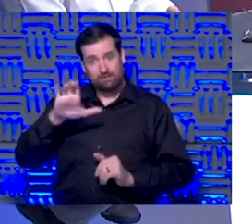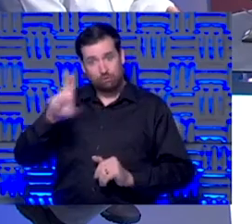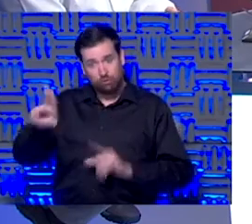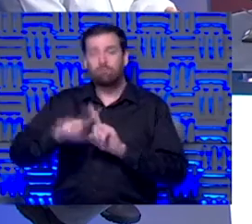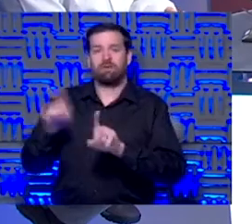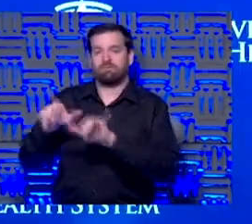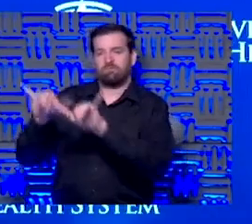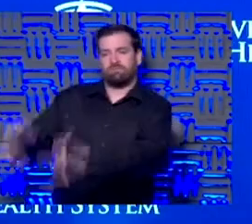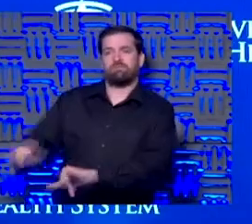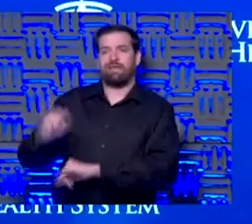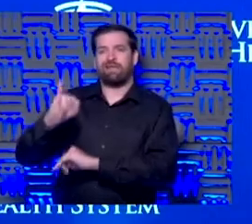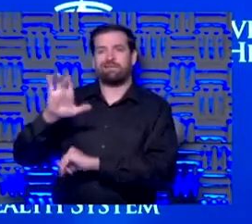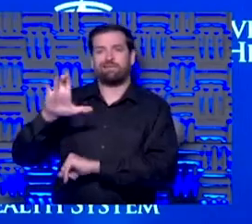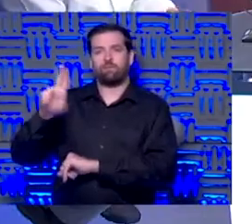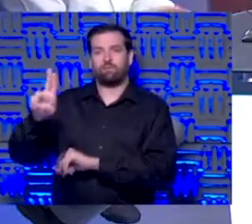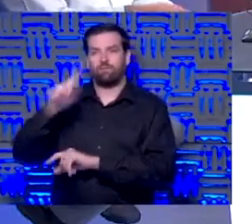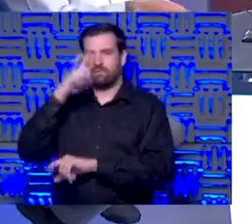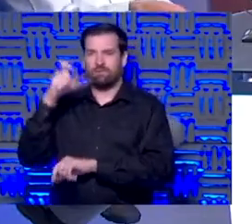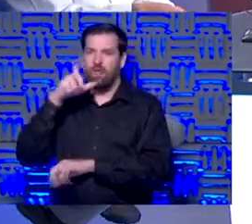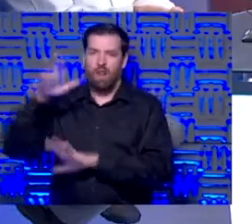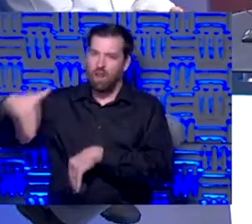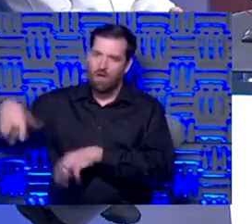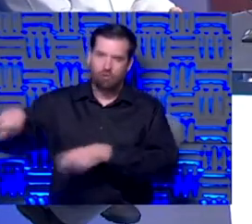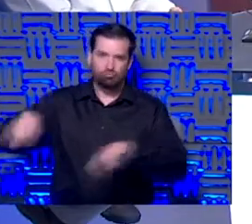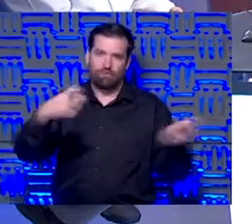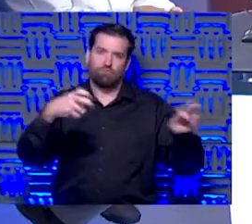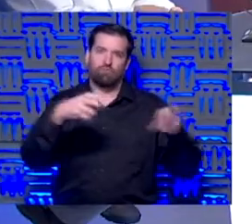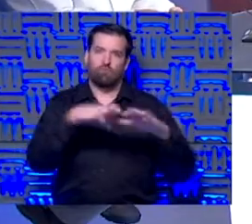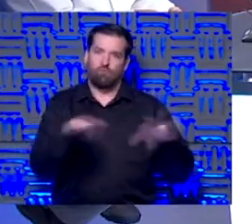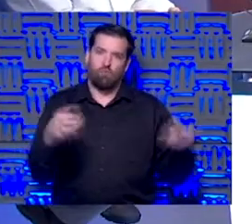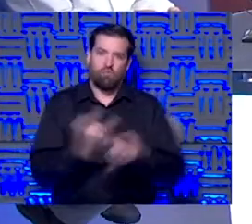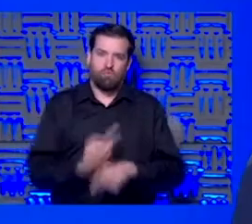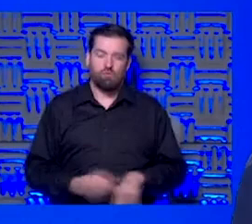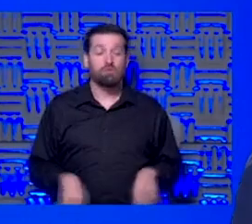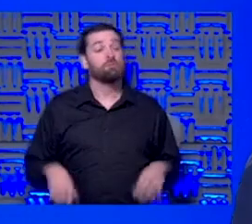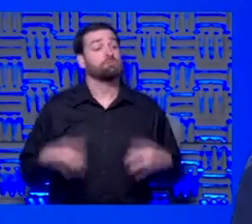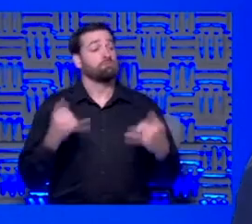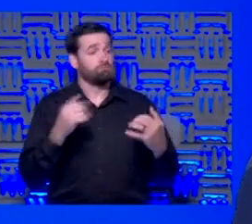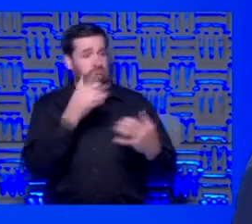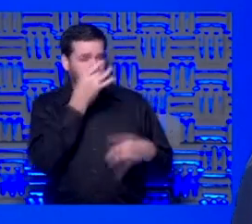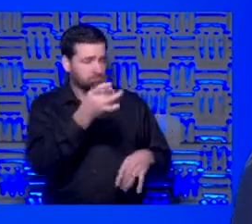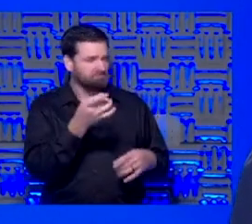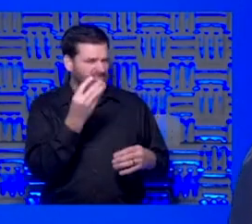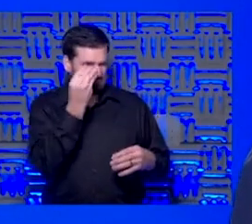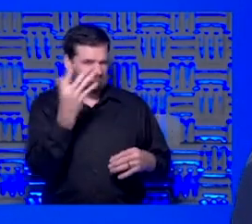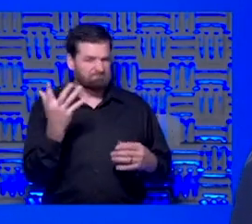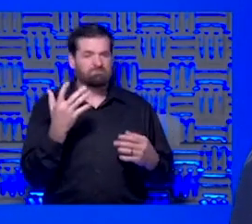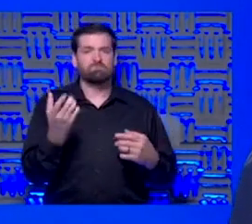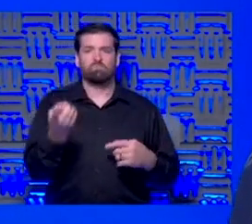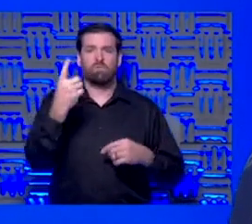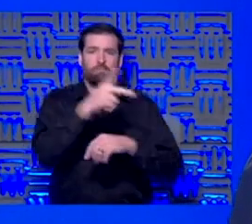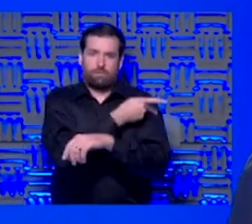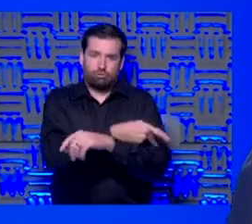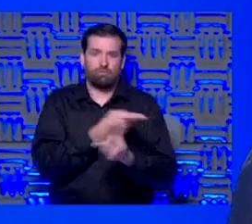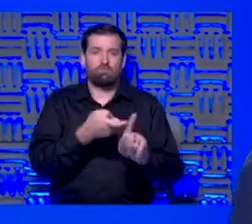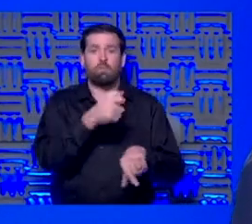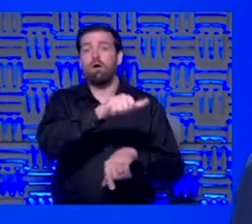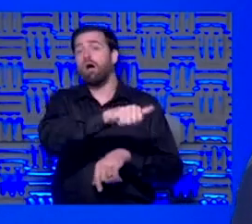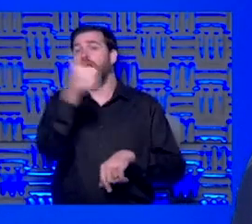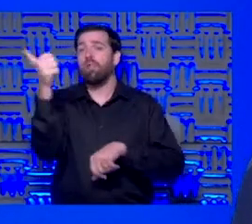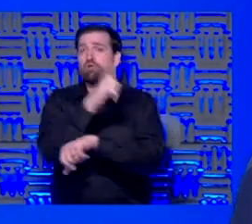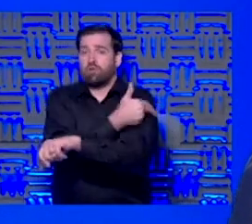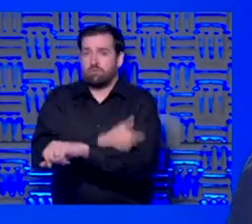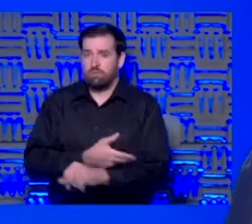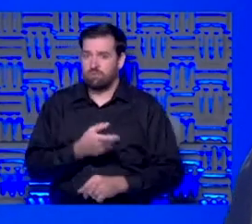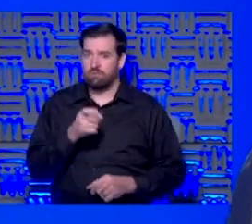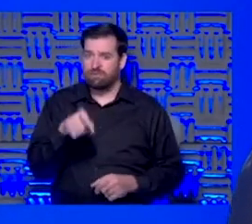ICU unit because we haven't transferred them to the floor. And it should be important to note, too, I am seeing a patient right now in the hospital who came from another facility. I think we